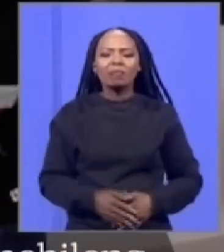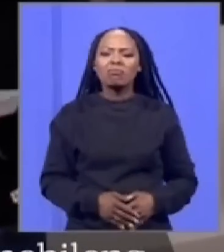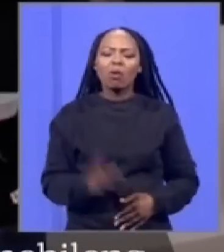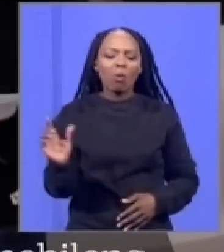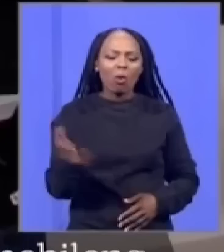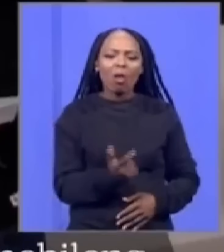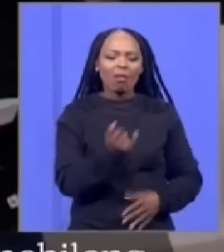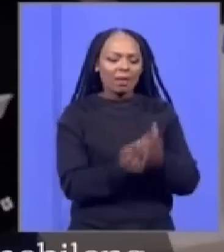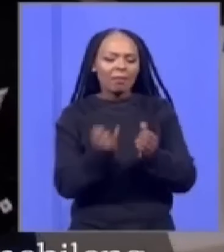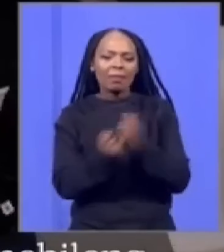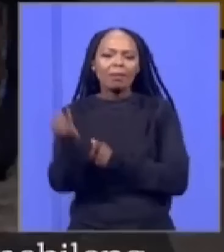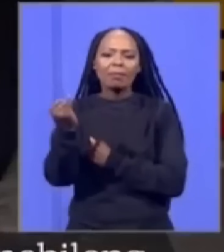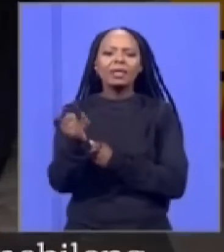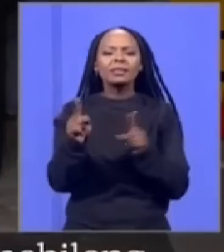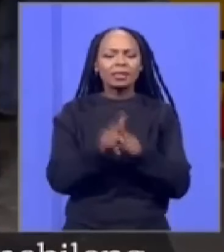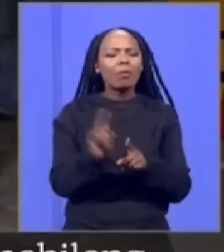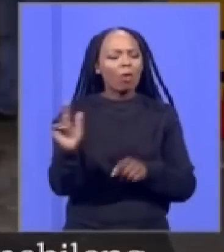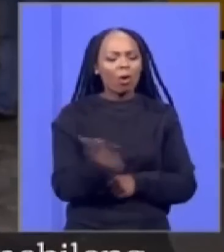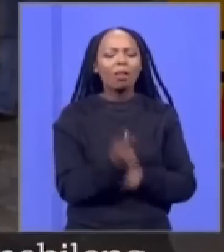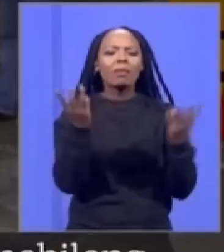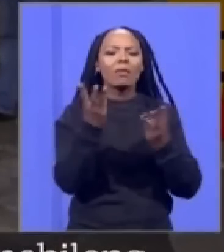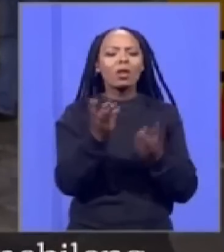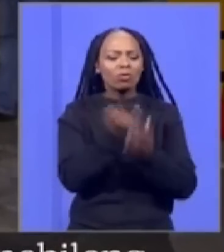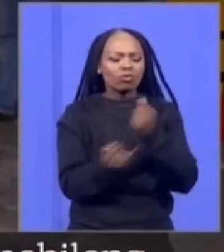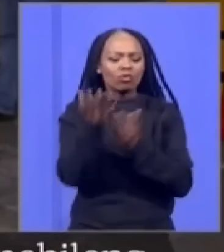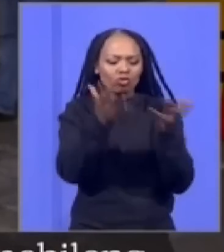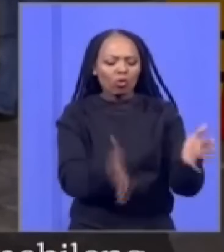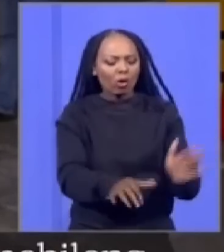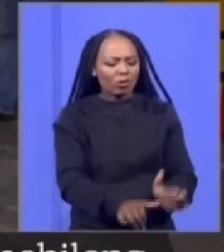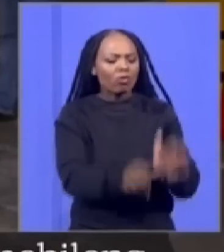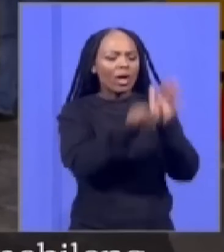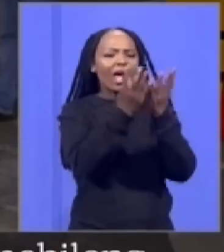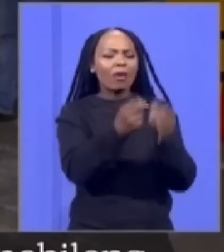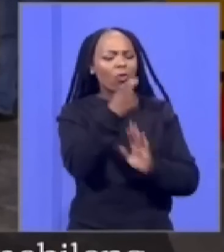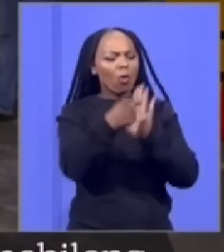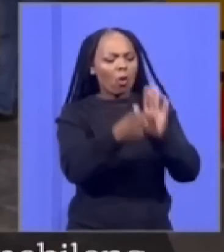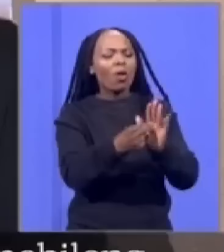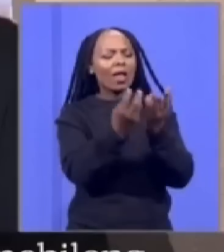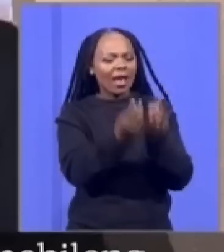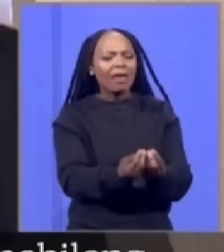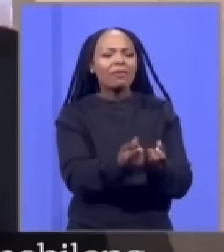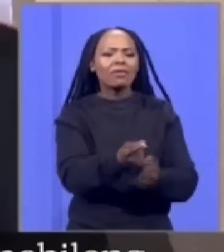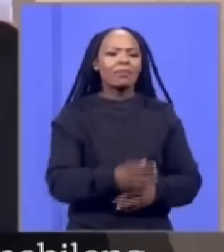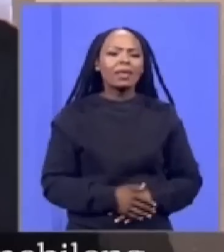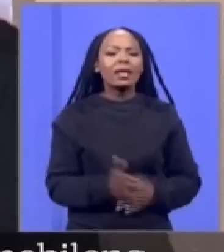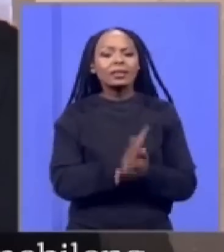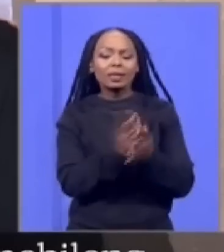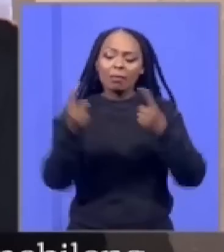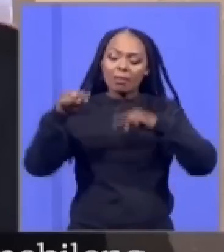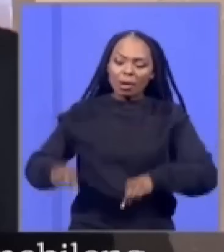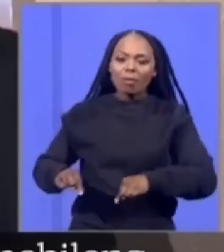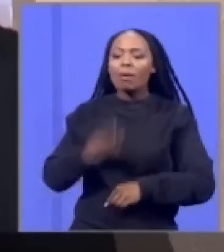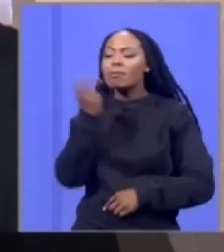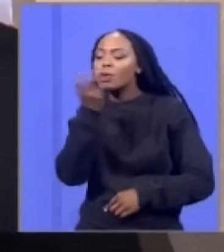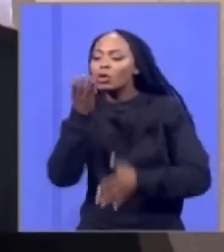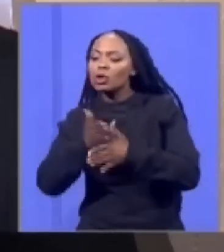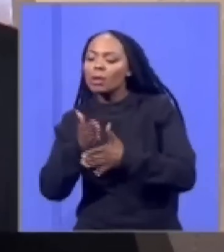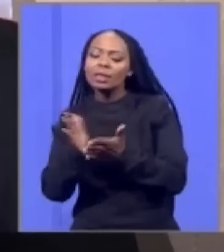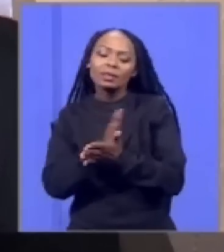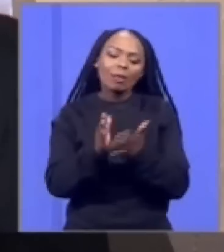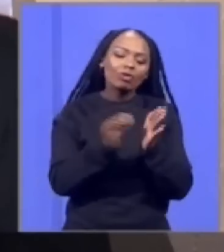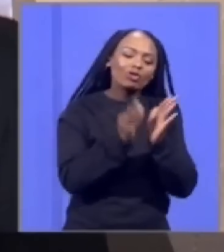mme o botlhokwa. Most of the homeless people, they didn't just come on the street. Some, they came to look for jobs, and some students